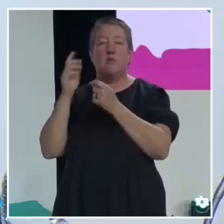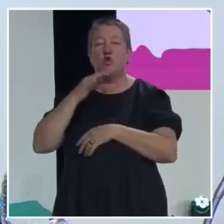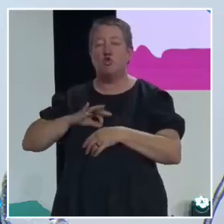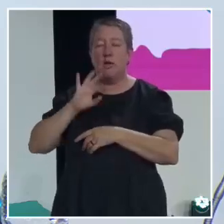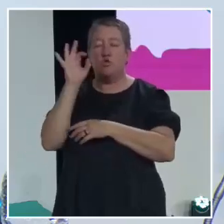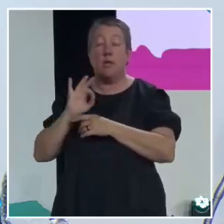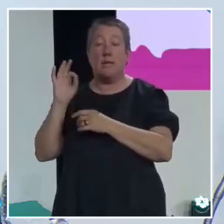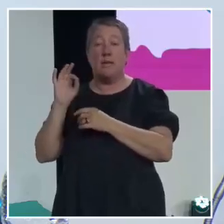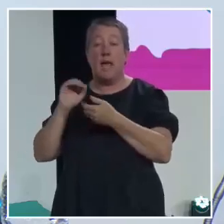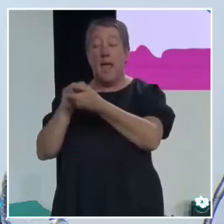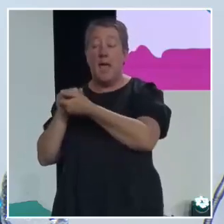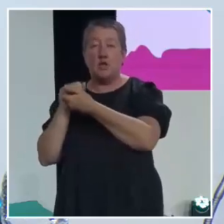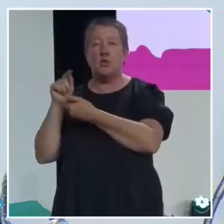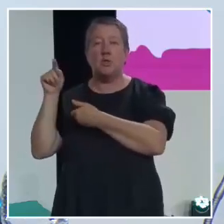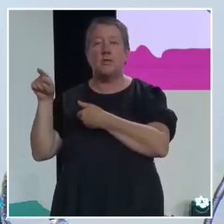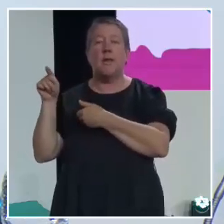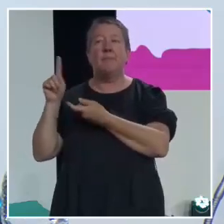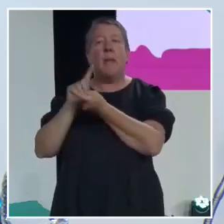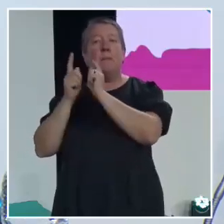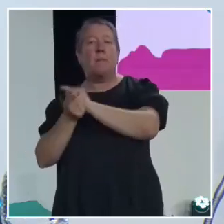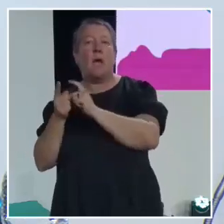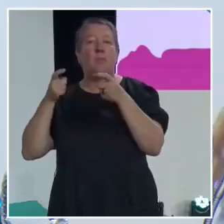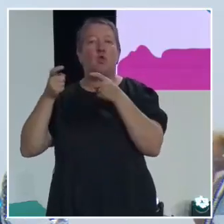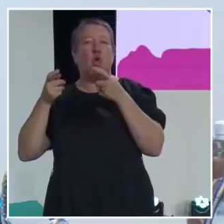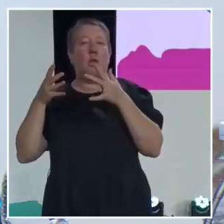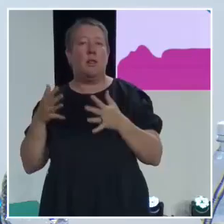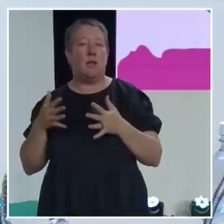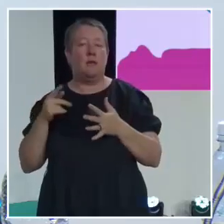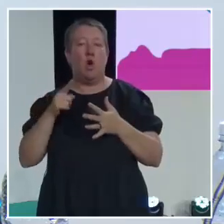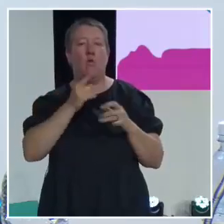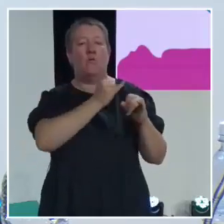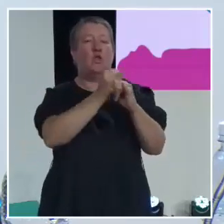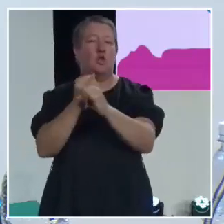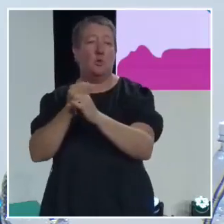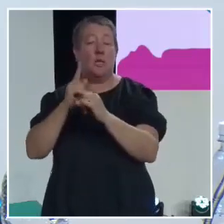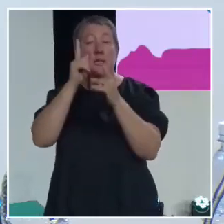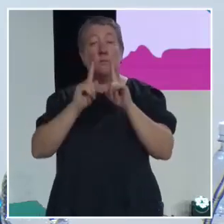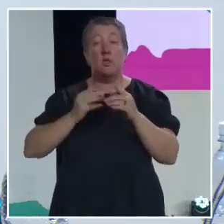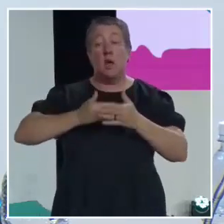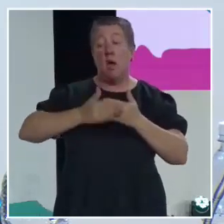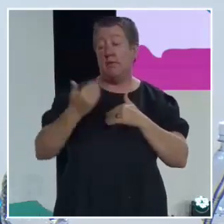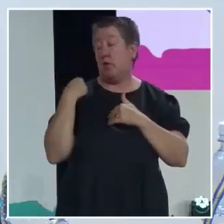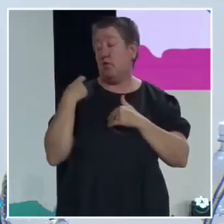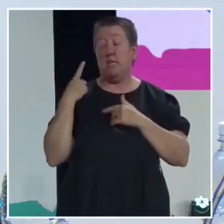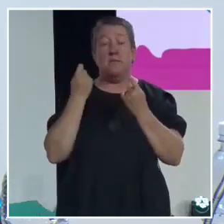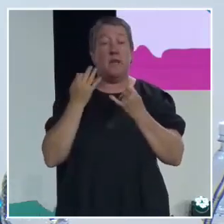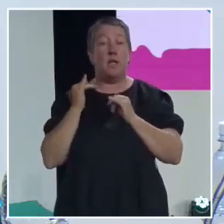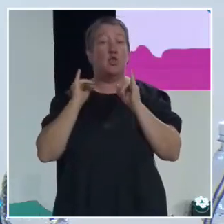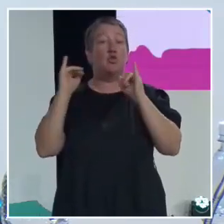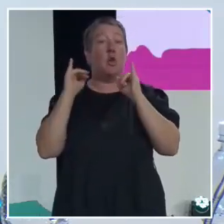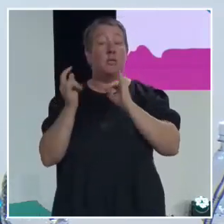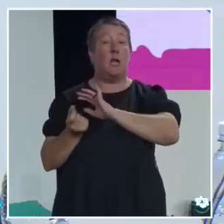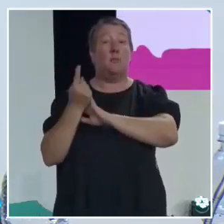has become the de facto regulator of our supranational institutions, especially after the recent financial crisis erupted